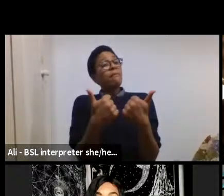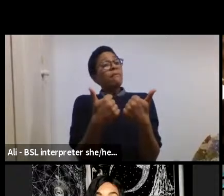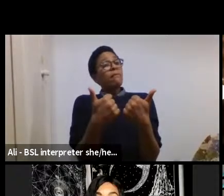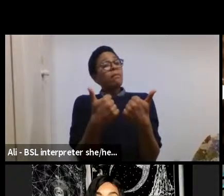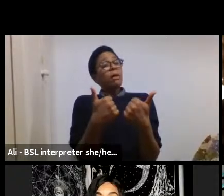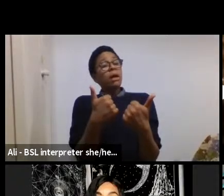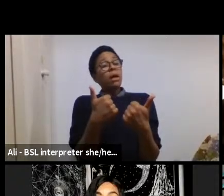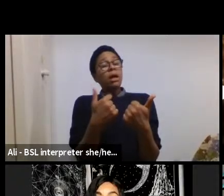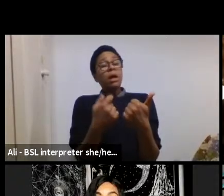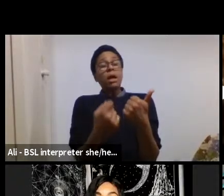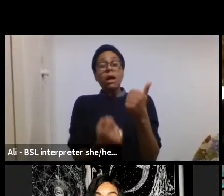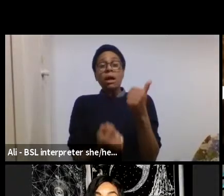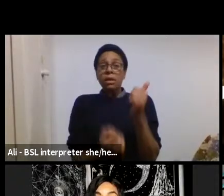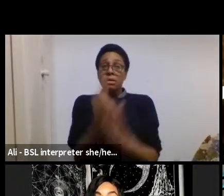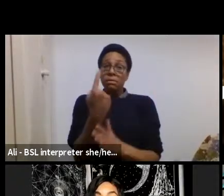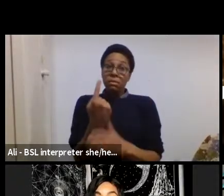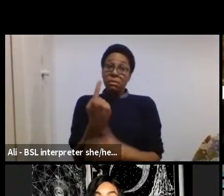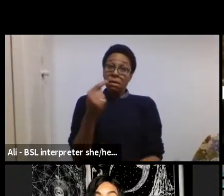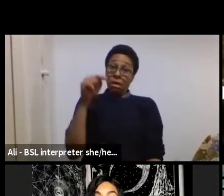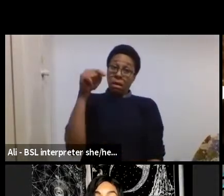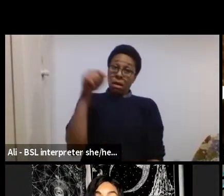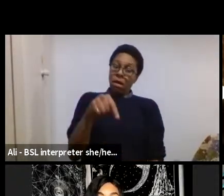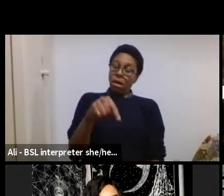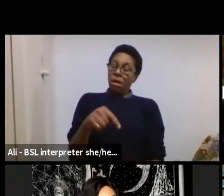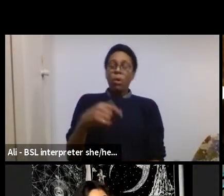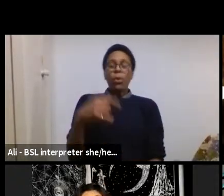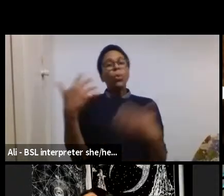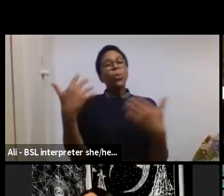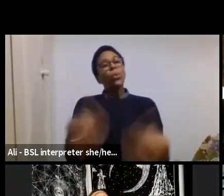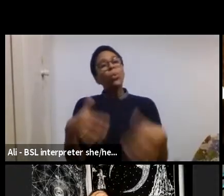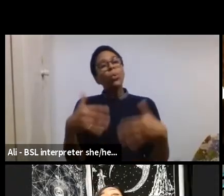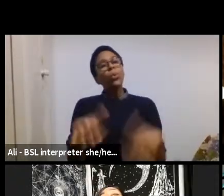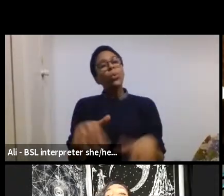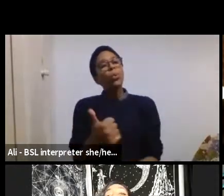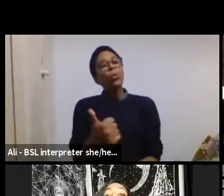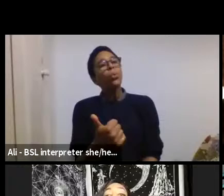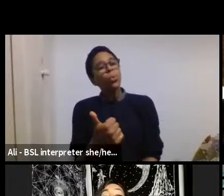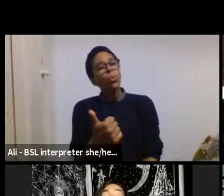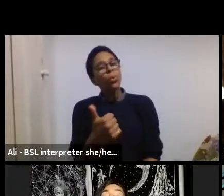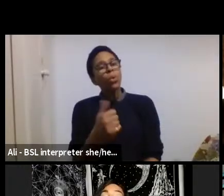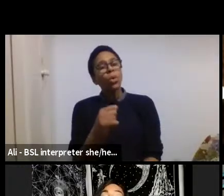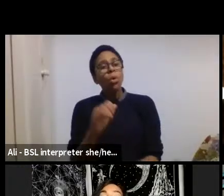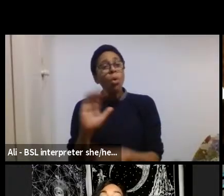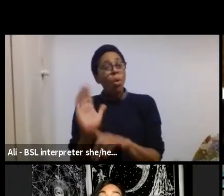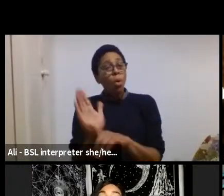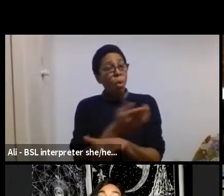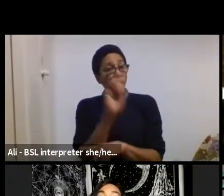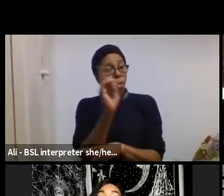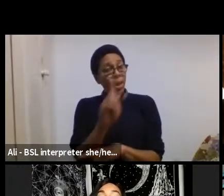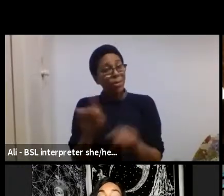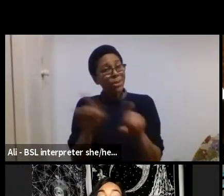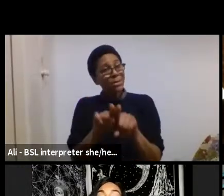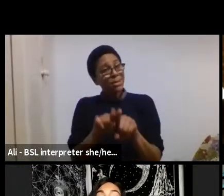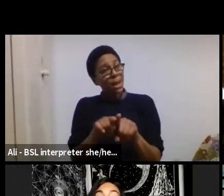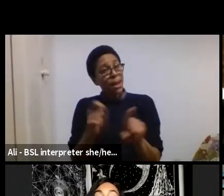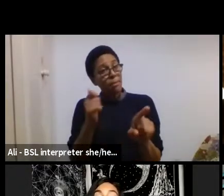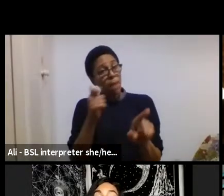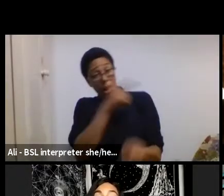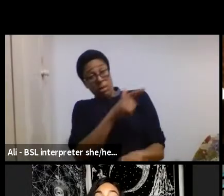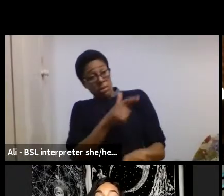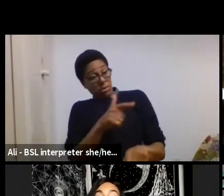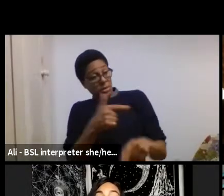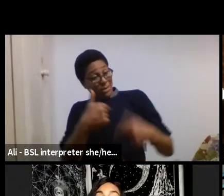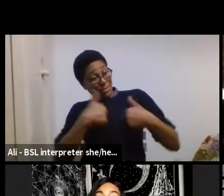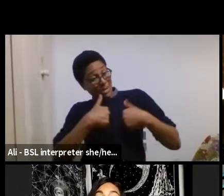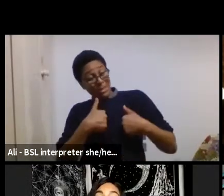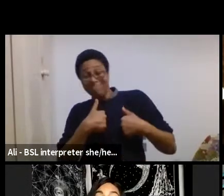moments are incredibly positive, because not everybody gets to have the luck that I stumbled across with my friends and what happened. You know, I think